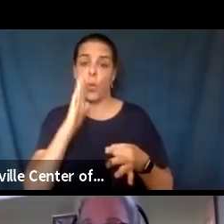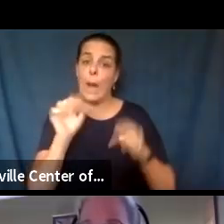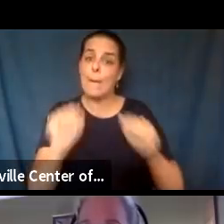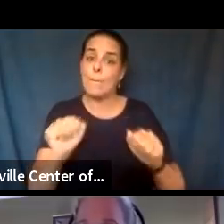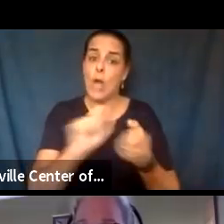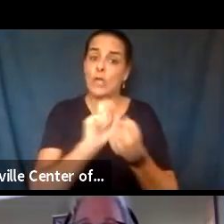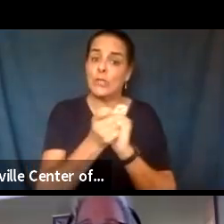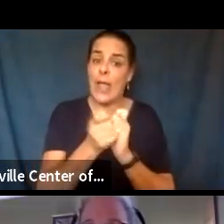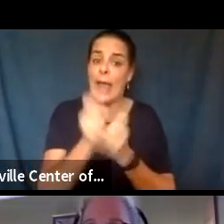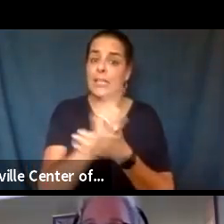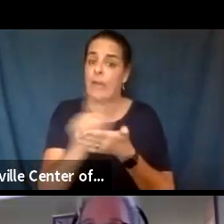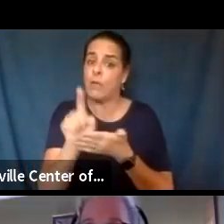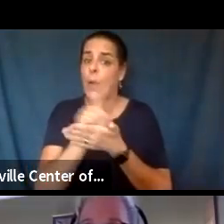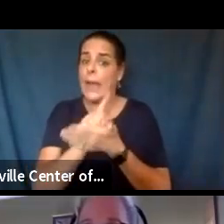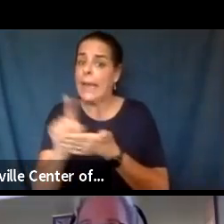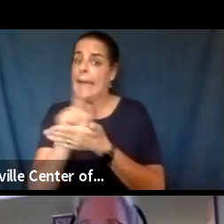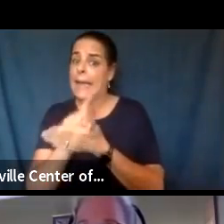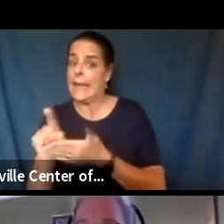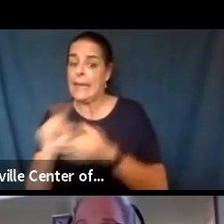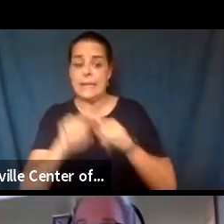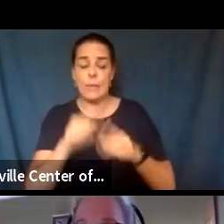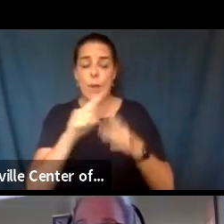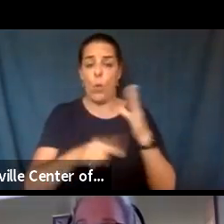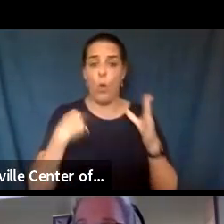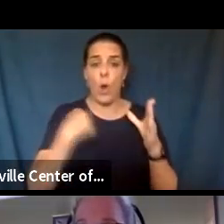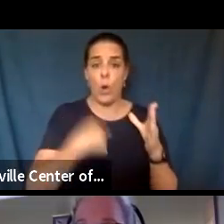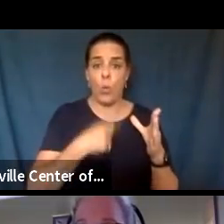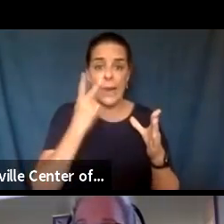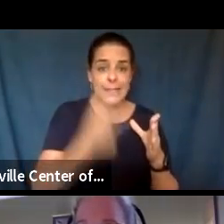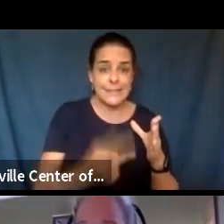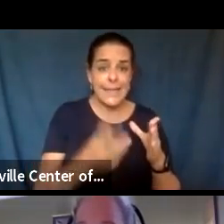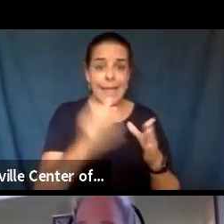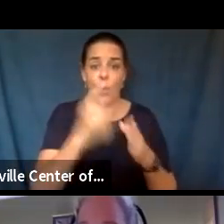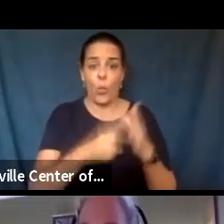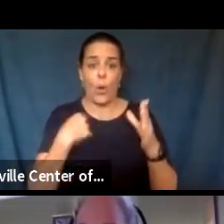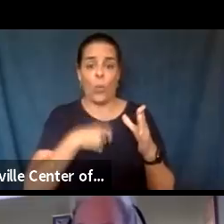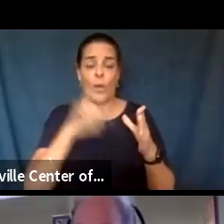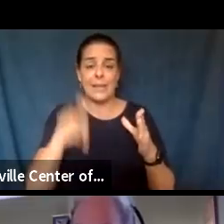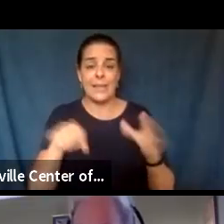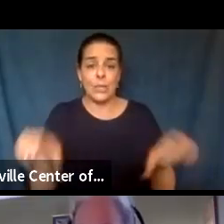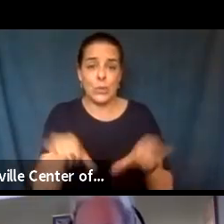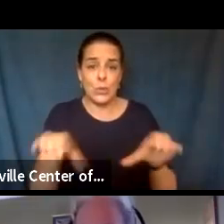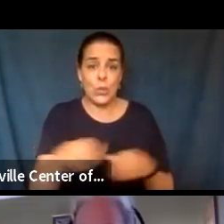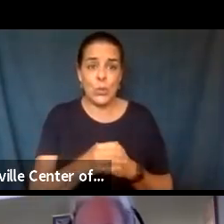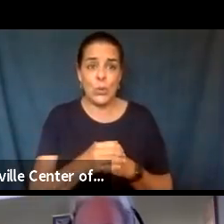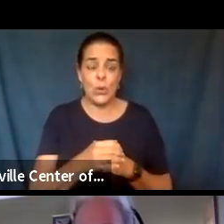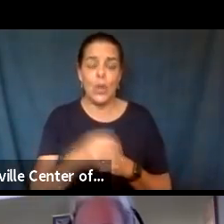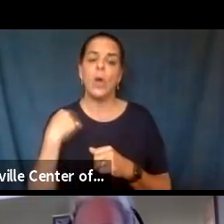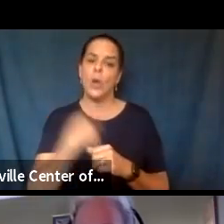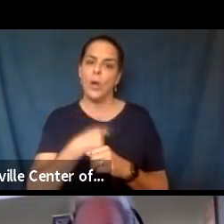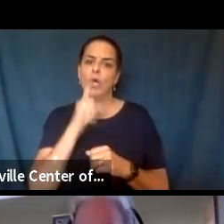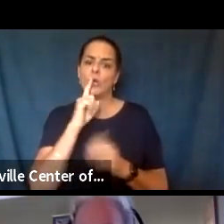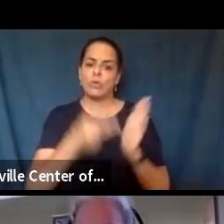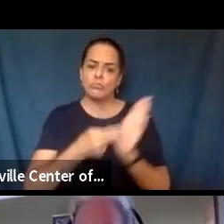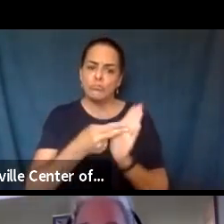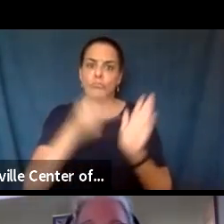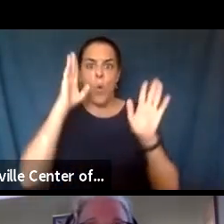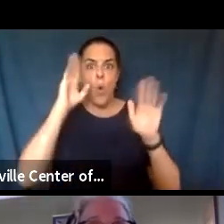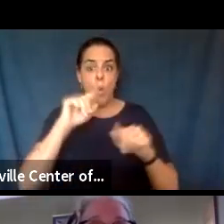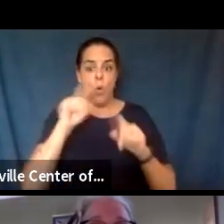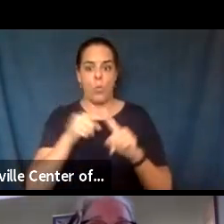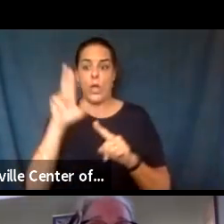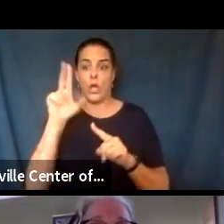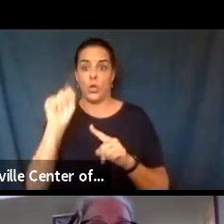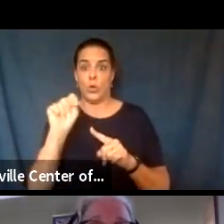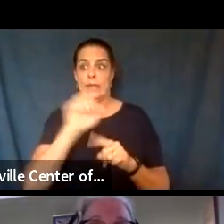week to week based on what we find out and what we need to do. We sincerely hope when UT gets back in